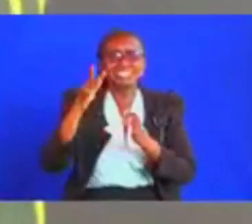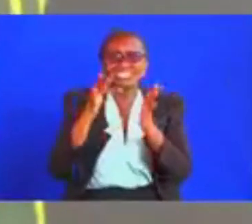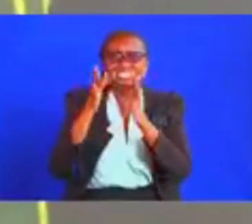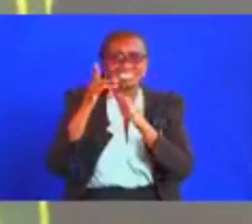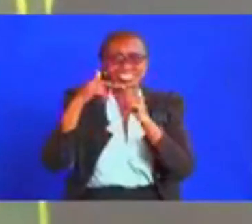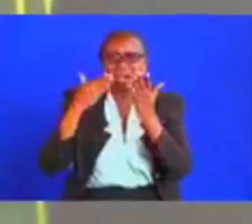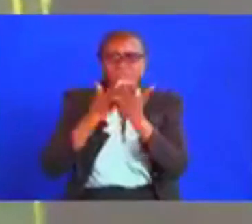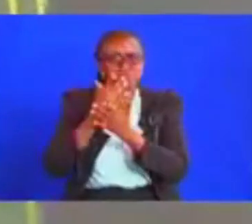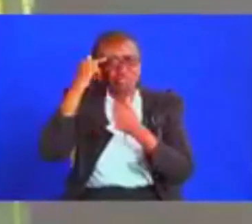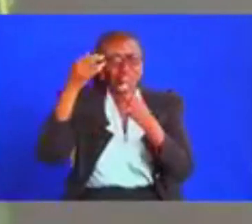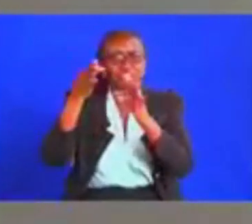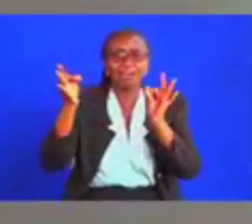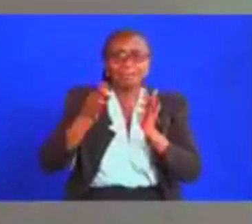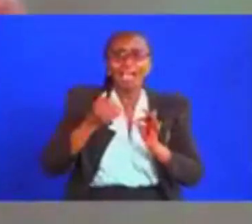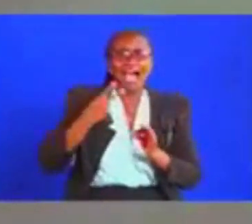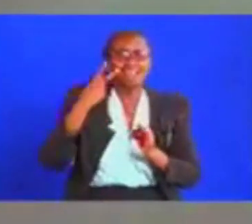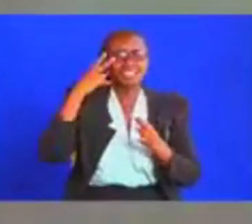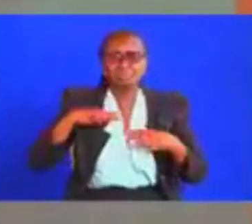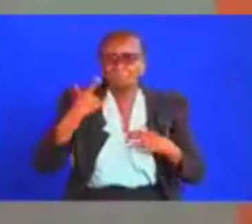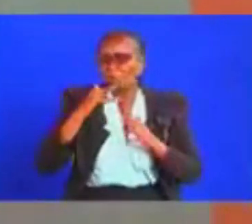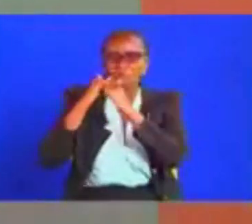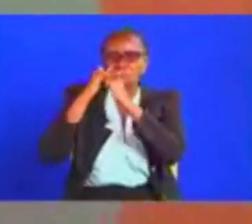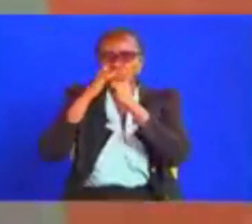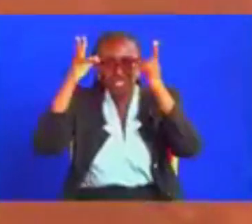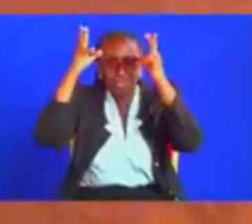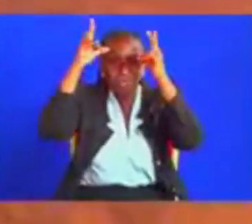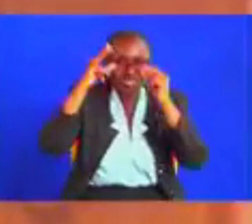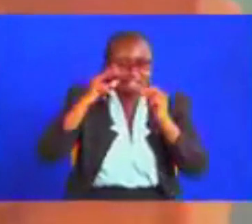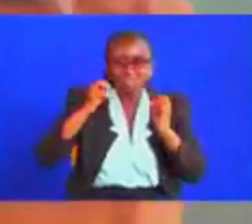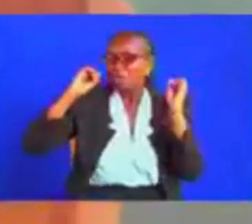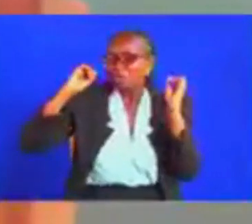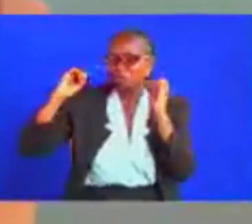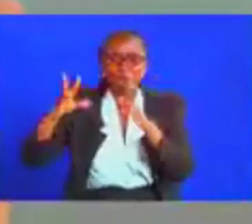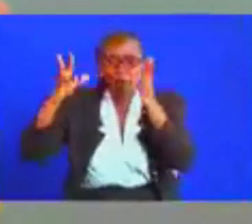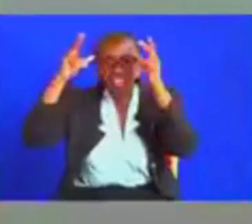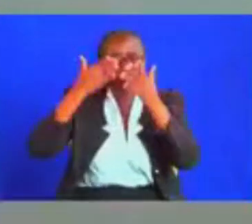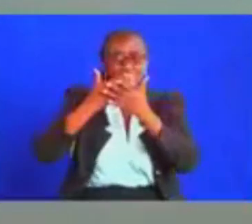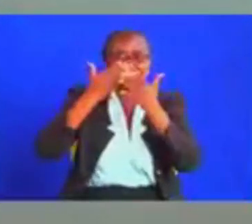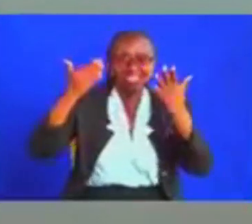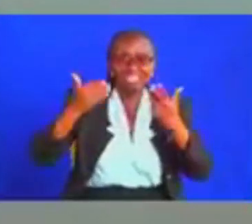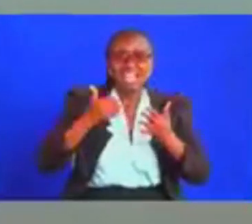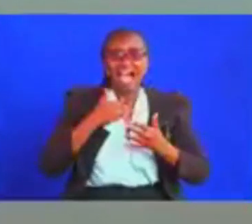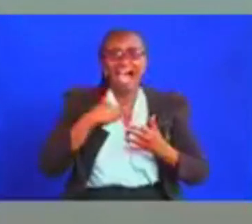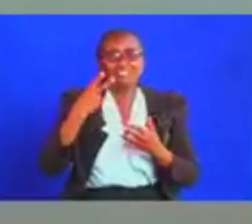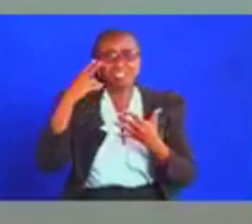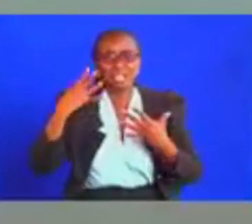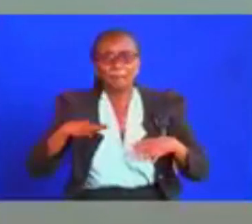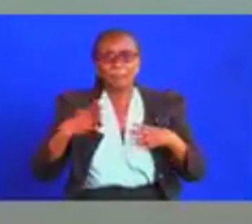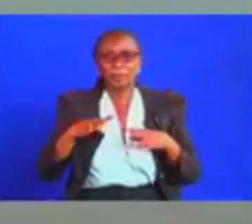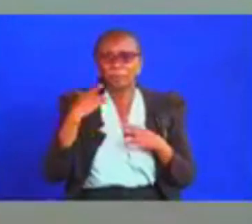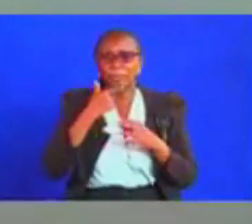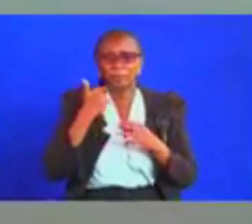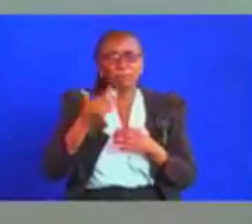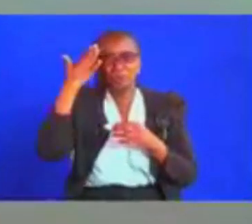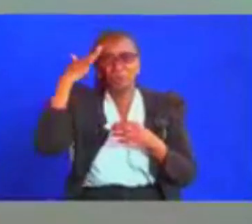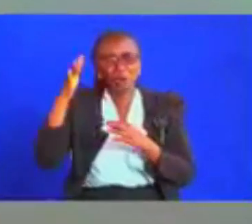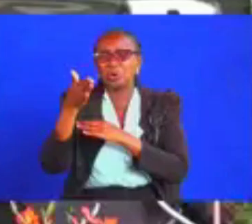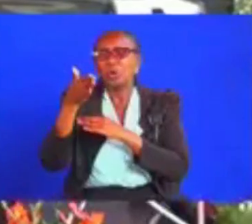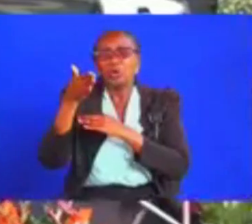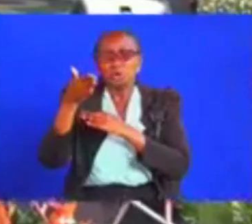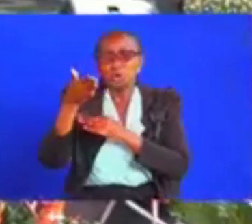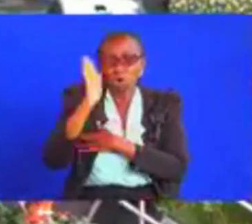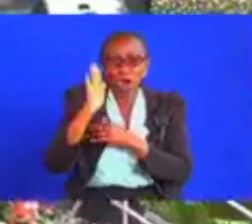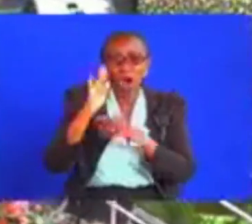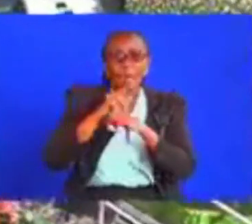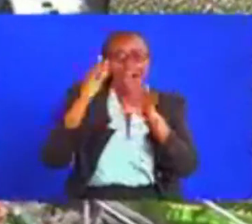families. I've seen idol worshippers throw away their shrine. I have seen people who were zealous serving the unknown God. But